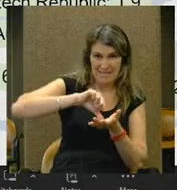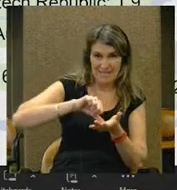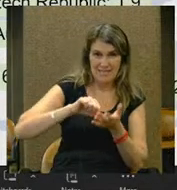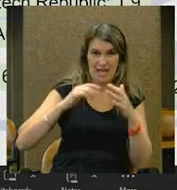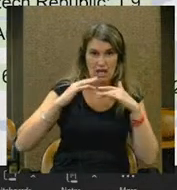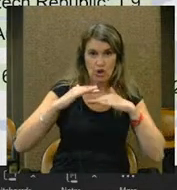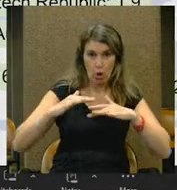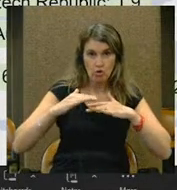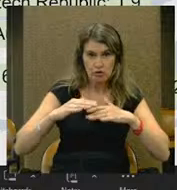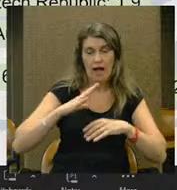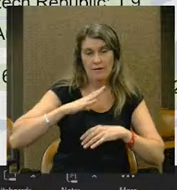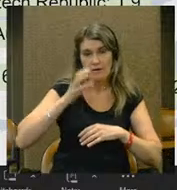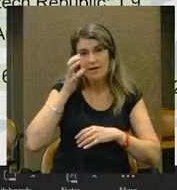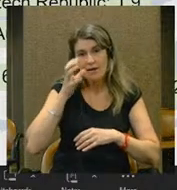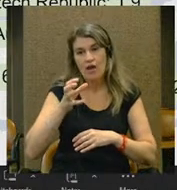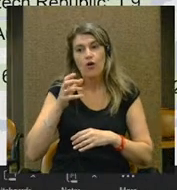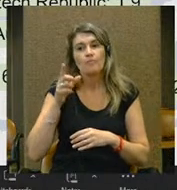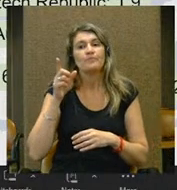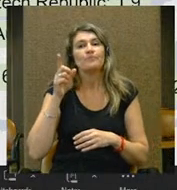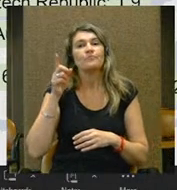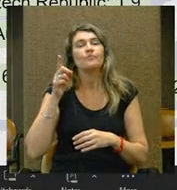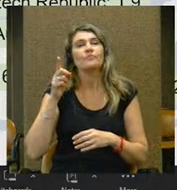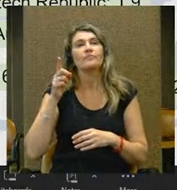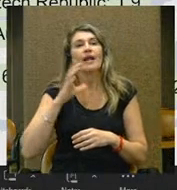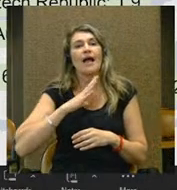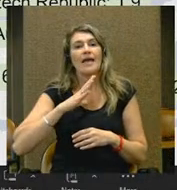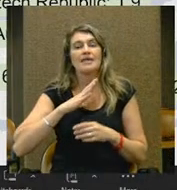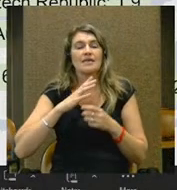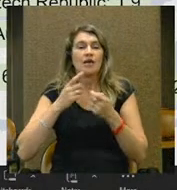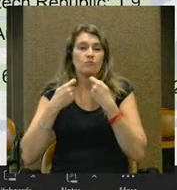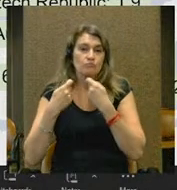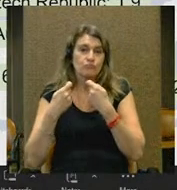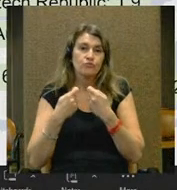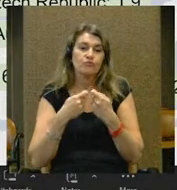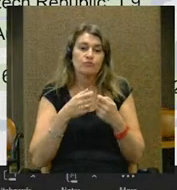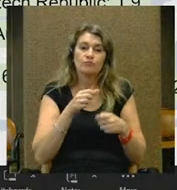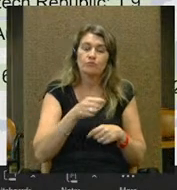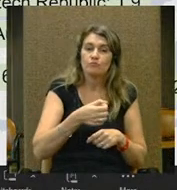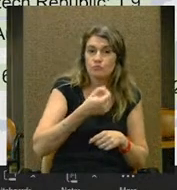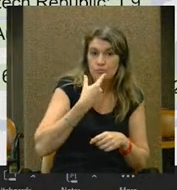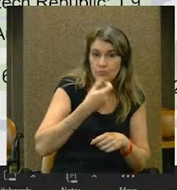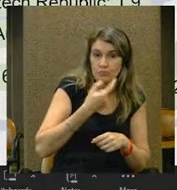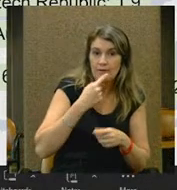opioid consumers suggests that if there was a change to the opioid market in Europe with an